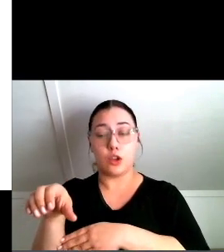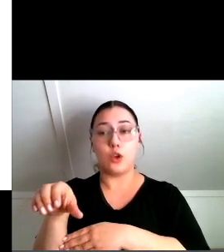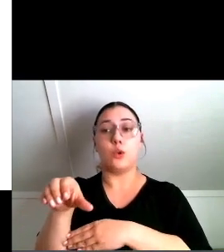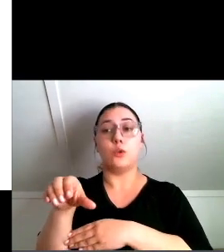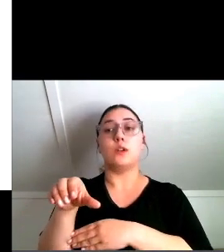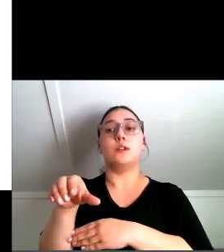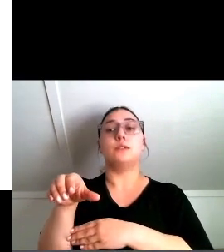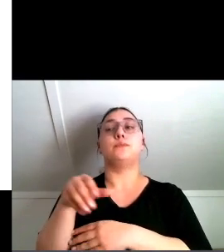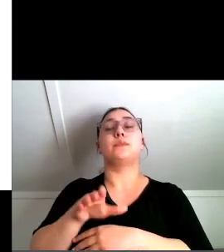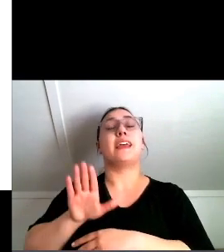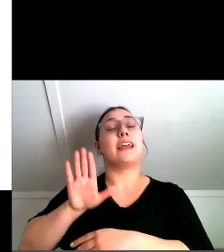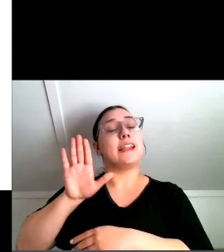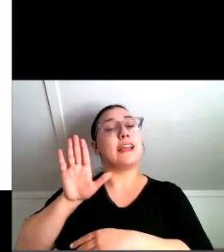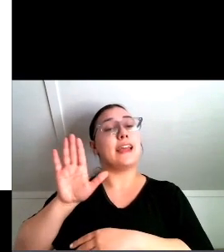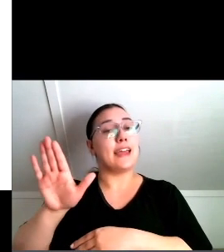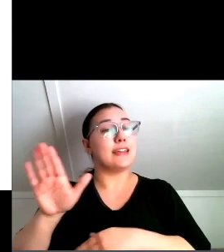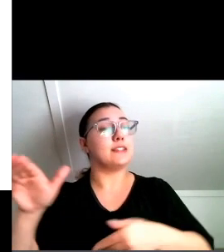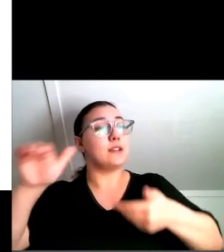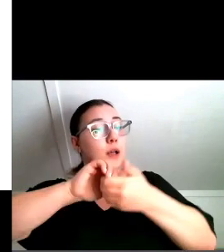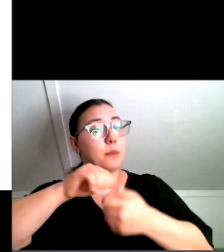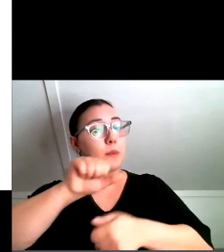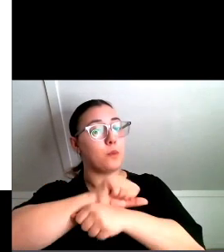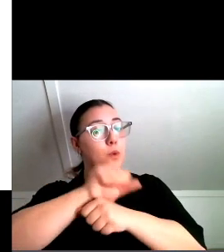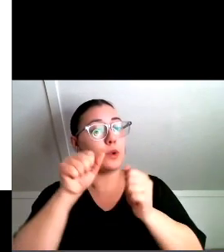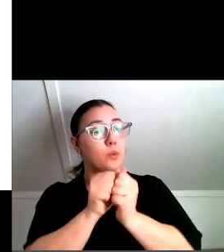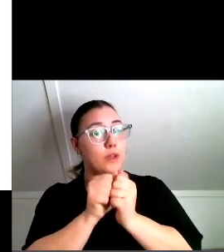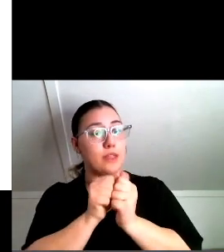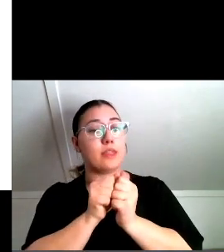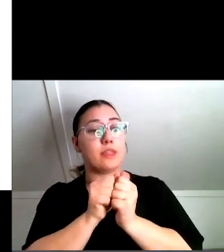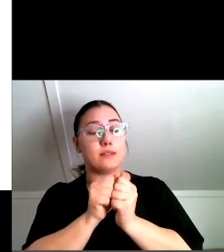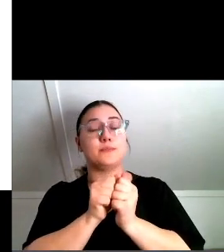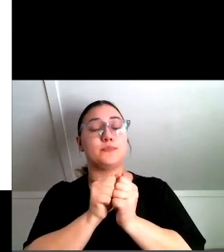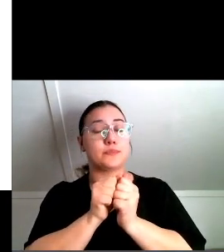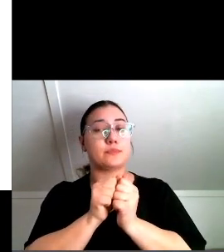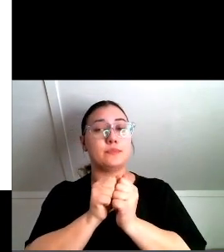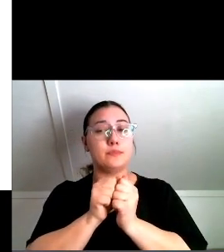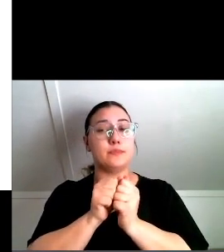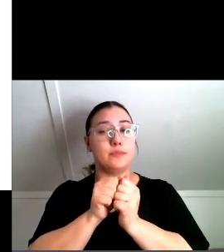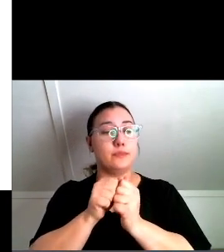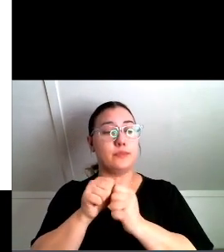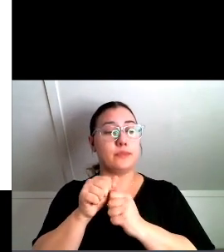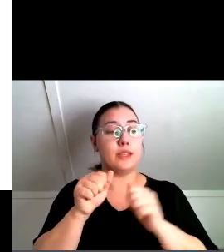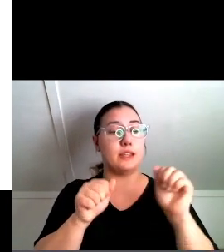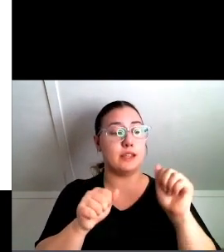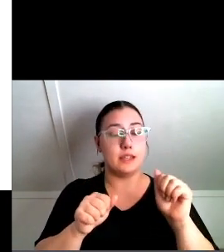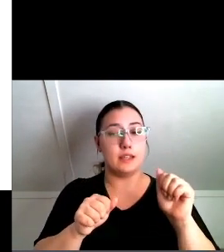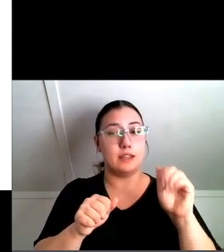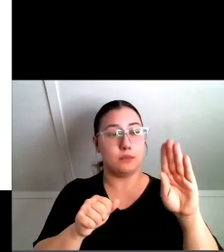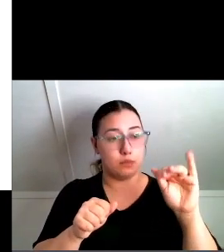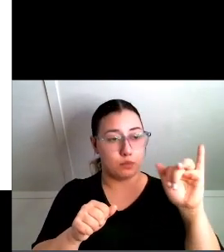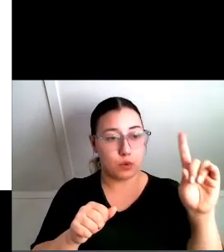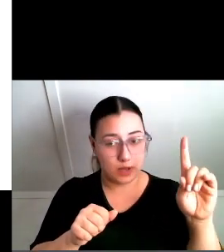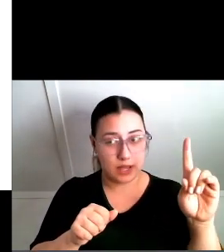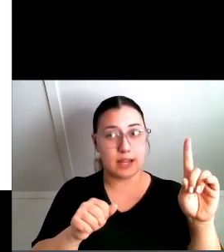actually came after W.B. Du Bois turned down an opportunity to come to Tuskegee.